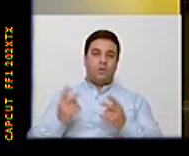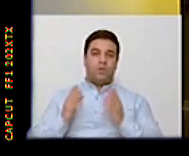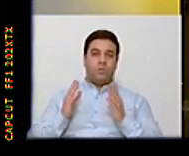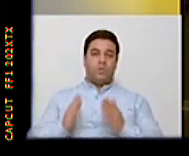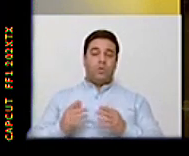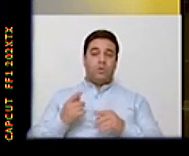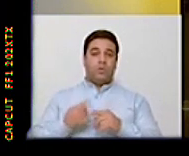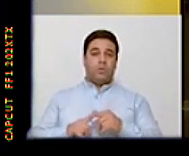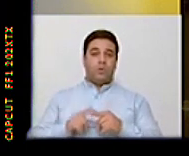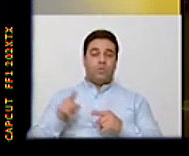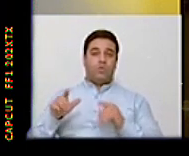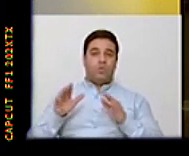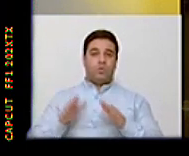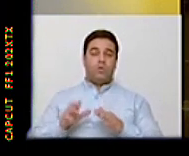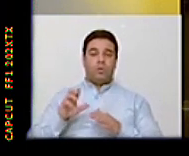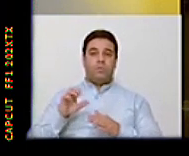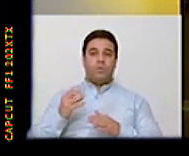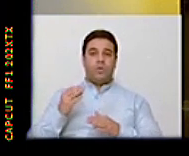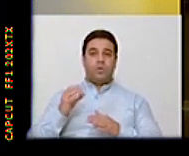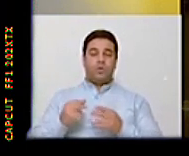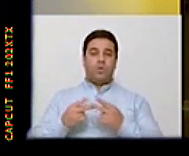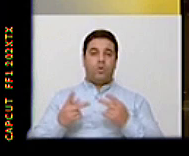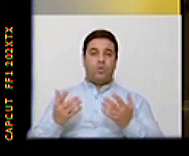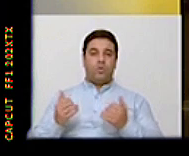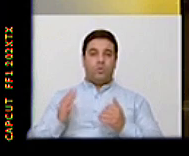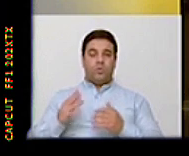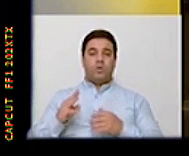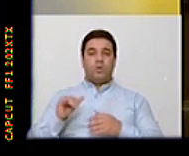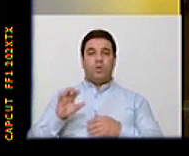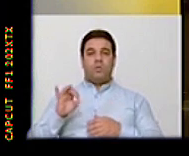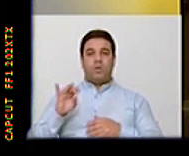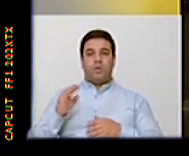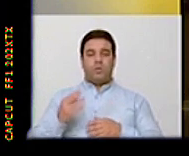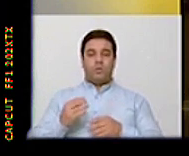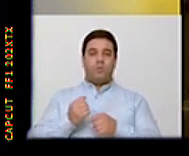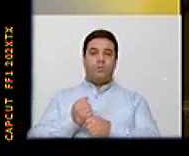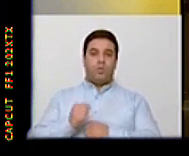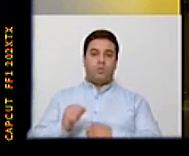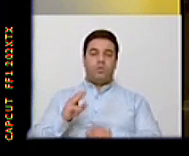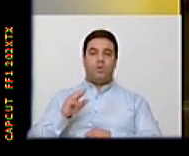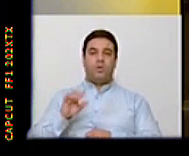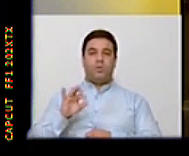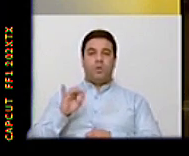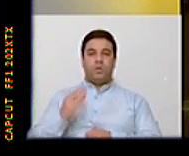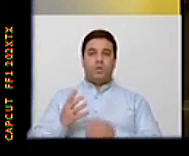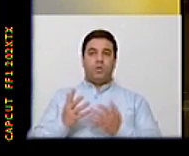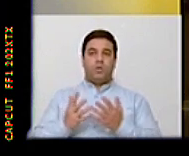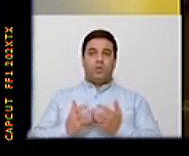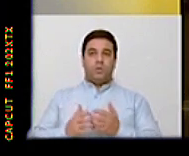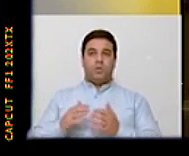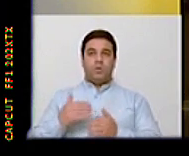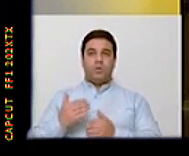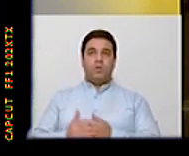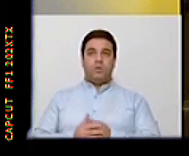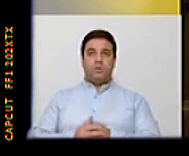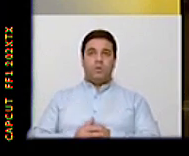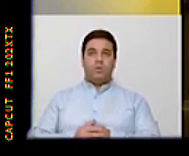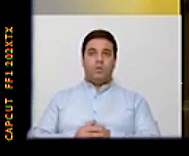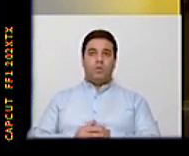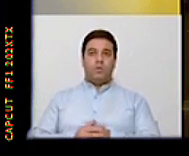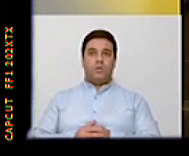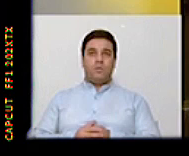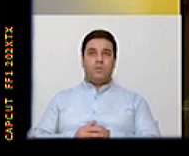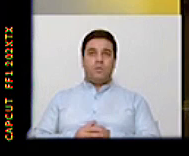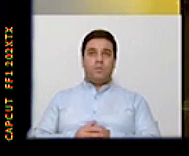bo'ladi. Demak, bu yerda beshikda hosil bo'ladigan tebranish majburiy tebranish hisoblanar ekan.